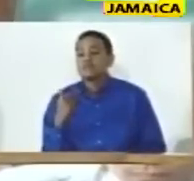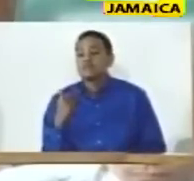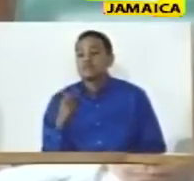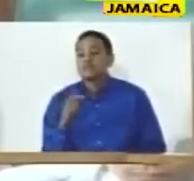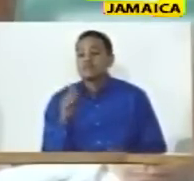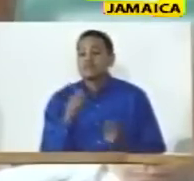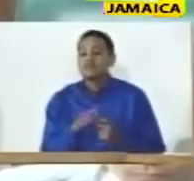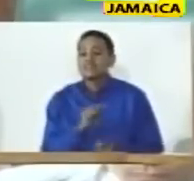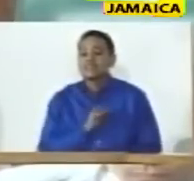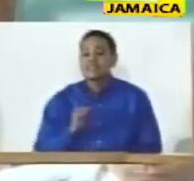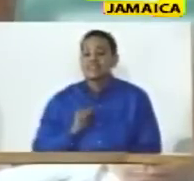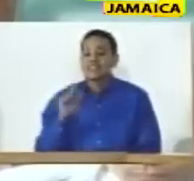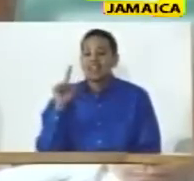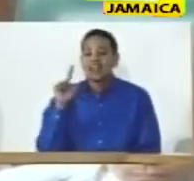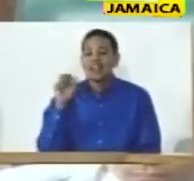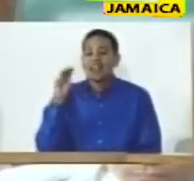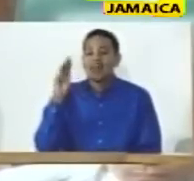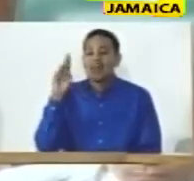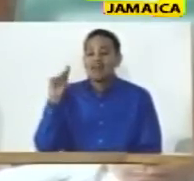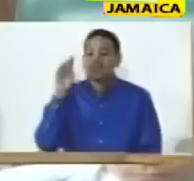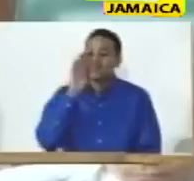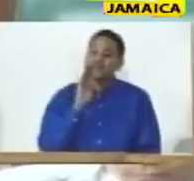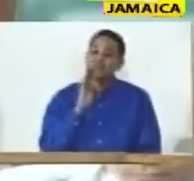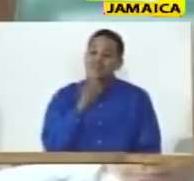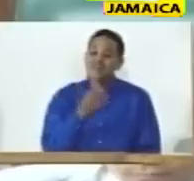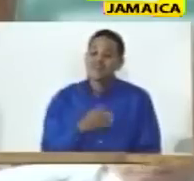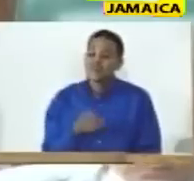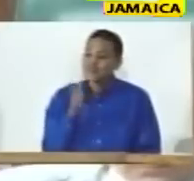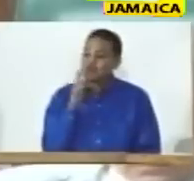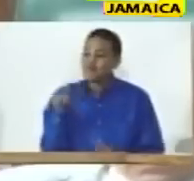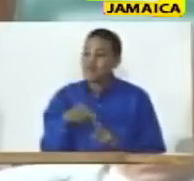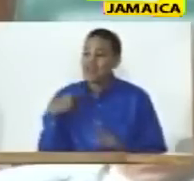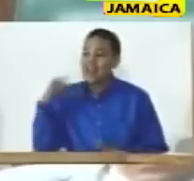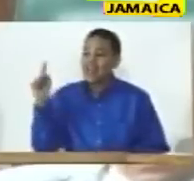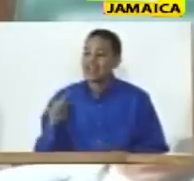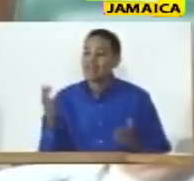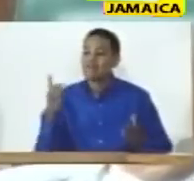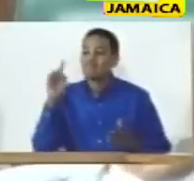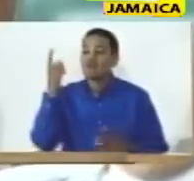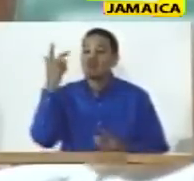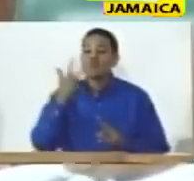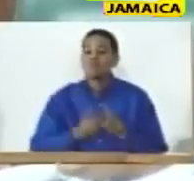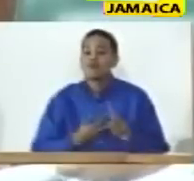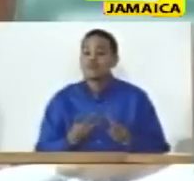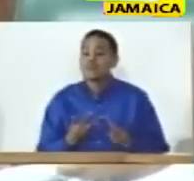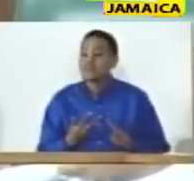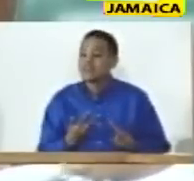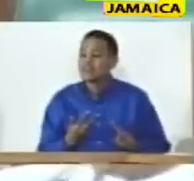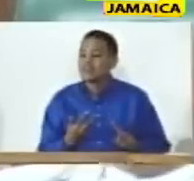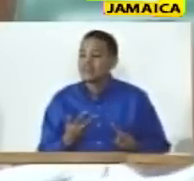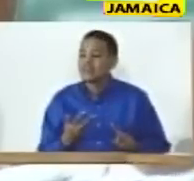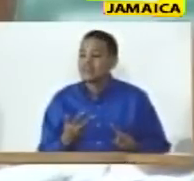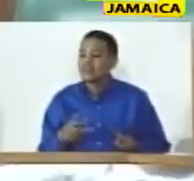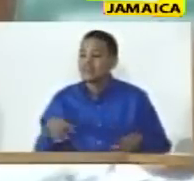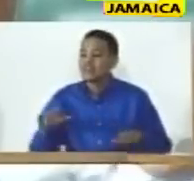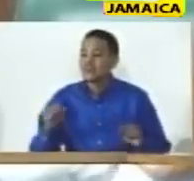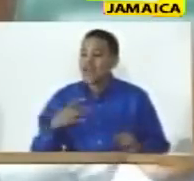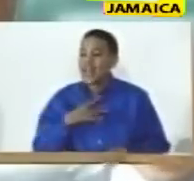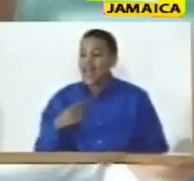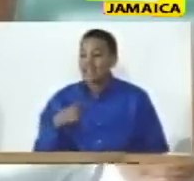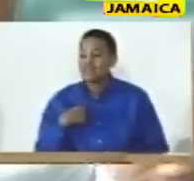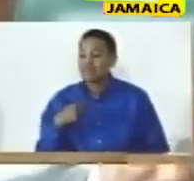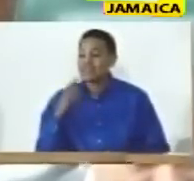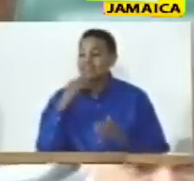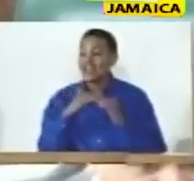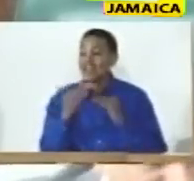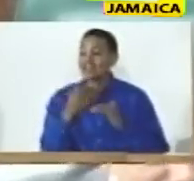Senator Lambert Brown, who when I came here for the first 3 months, took a liking, so much so that we ended